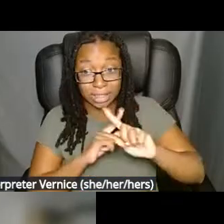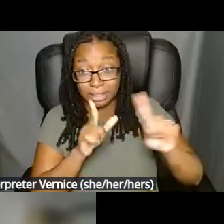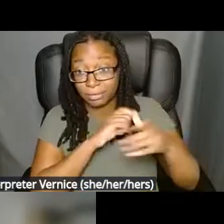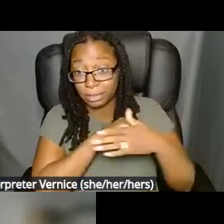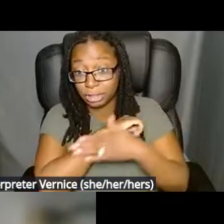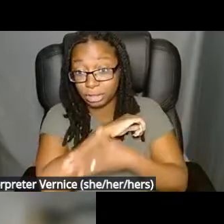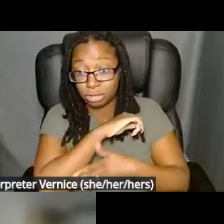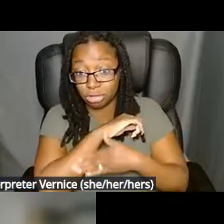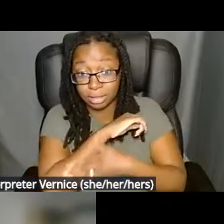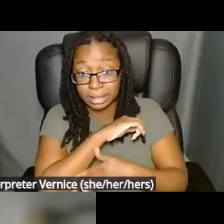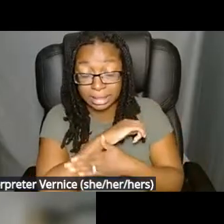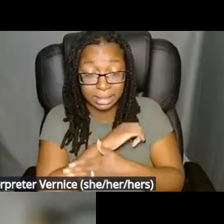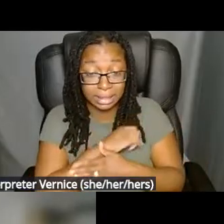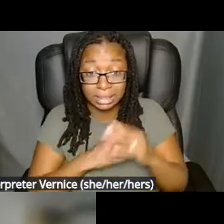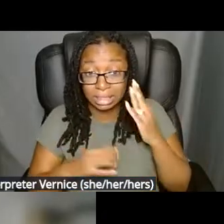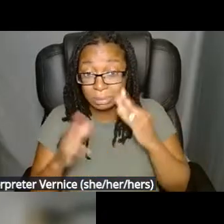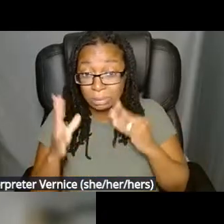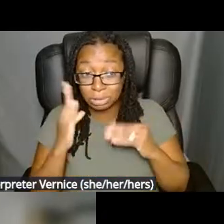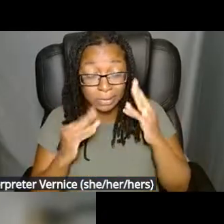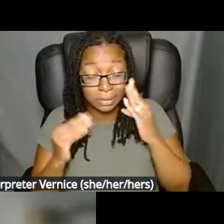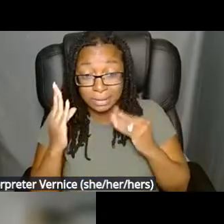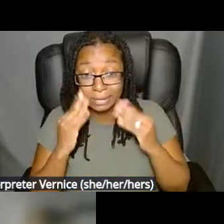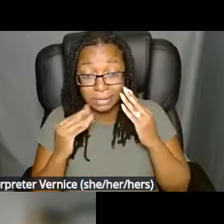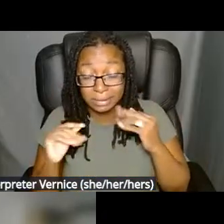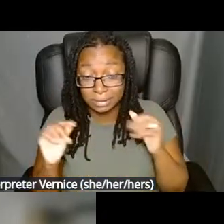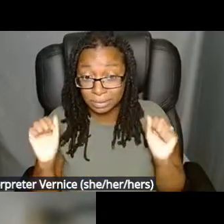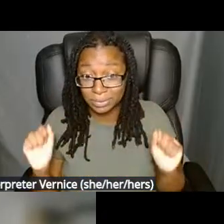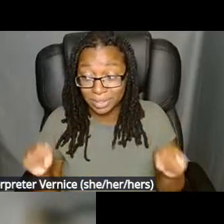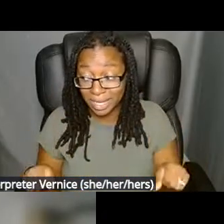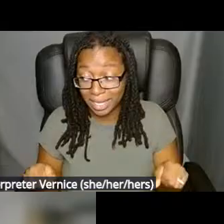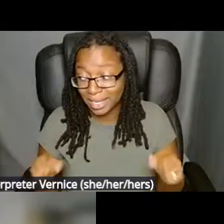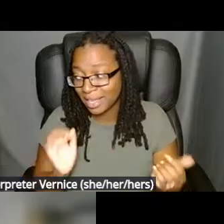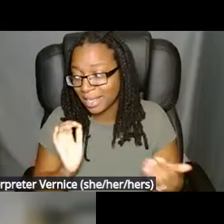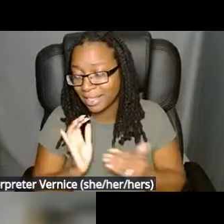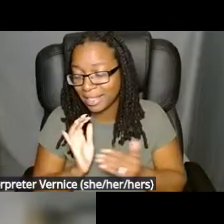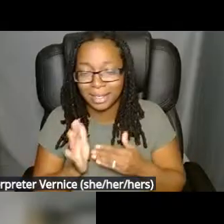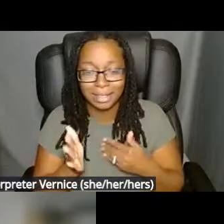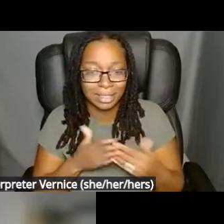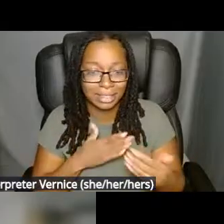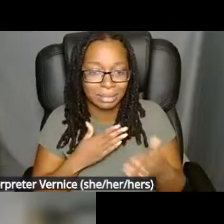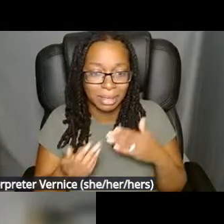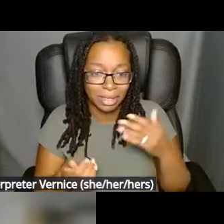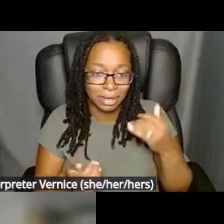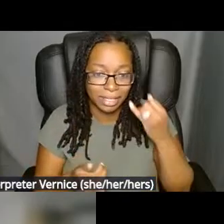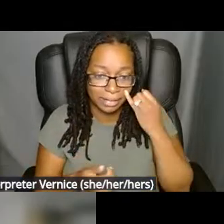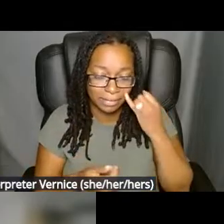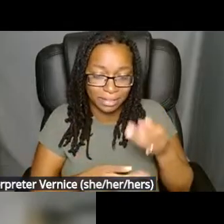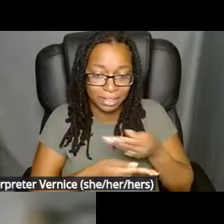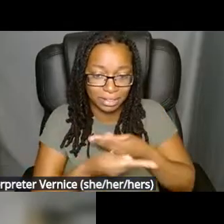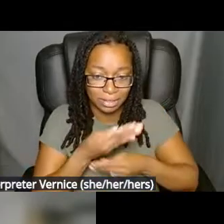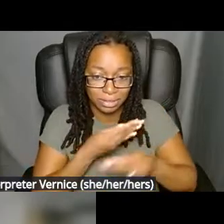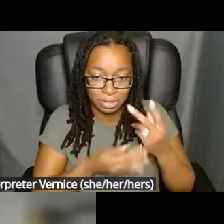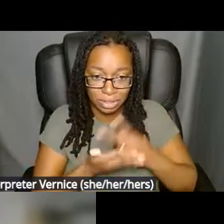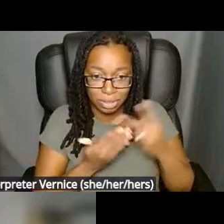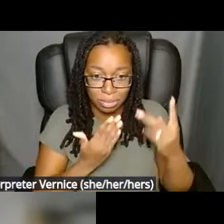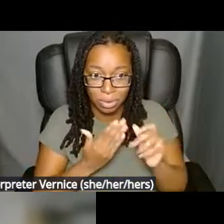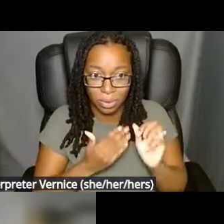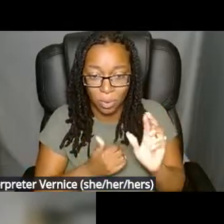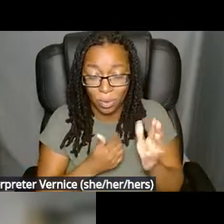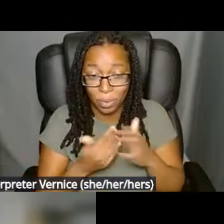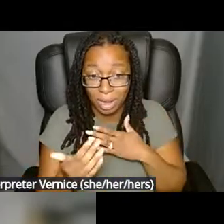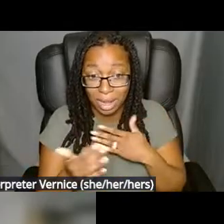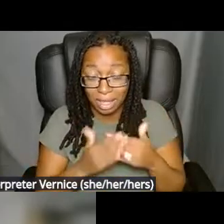you can mm, have experience. And remember, it doesn't matter if that's an exchange program or whatever, you can add that to your resume